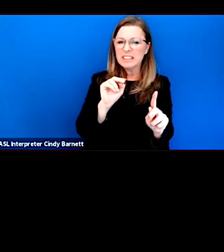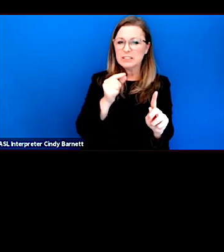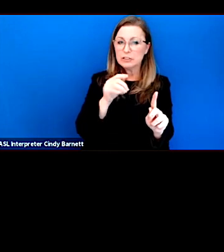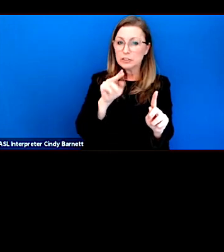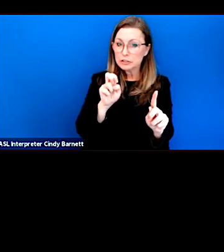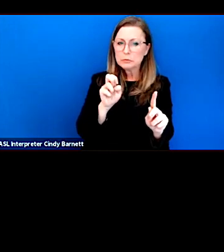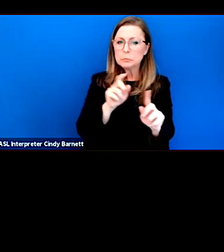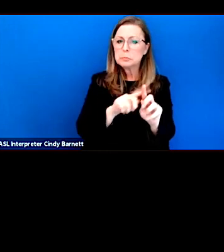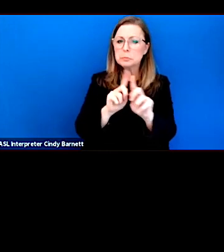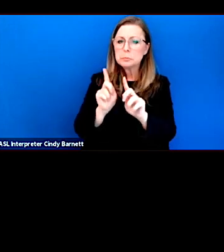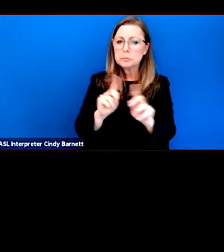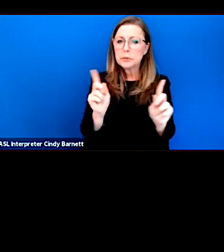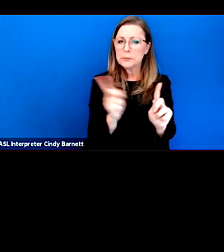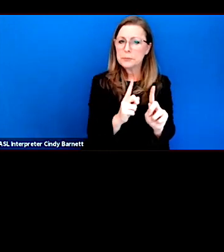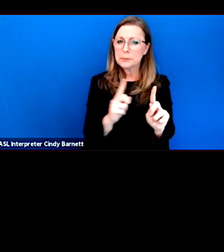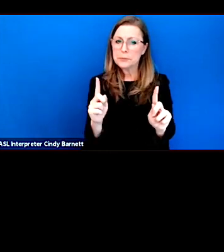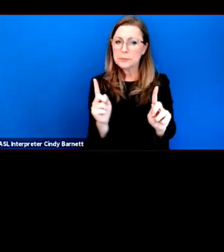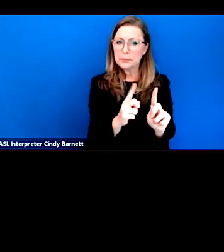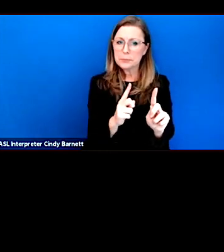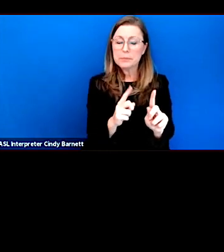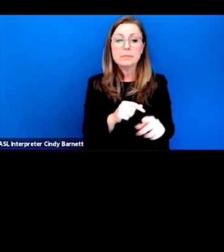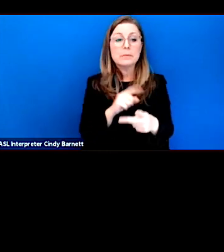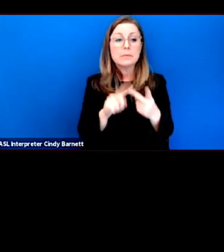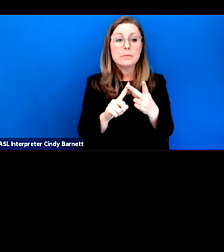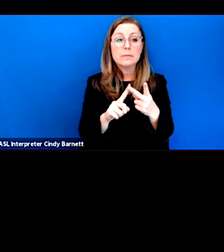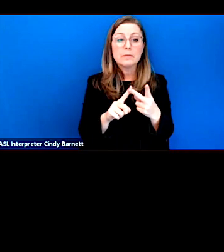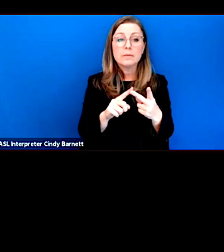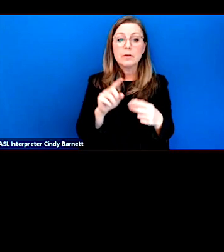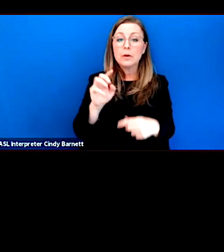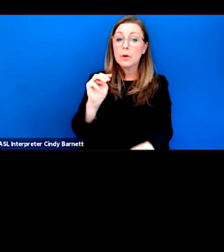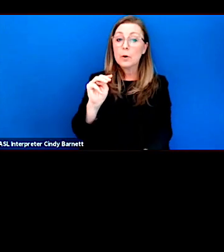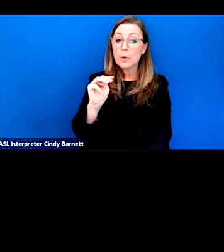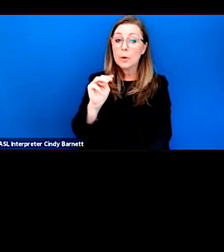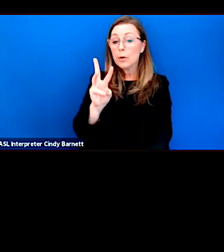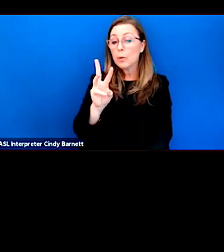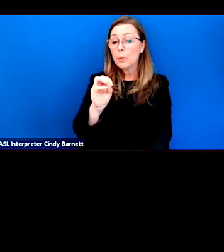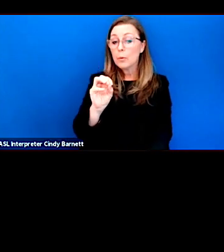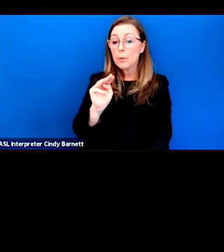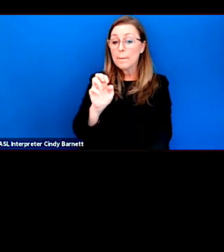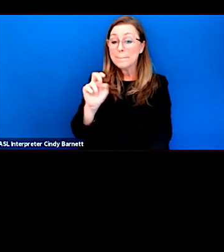words, and for African or Black in the third set.